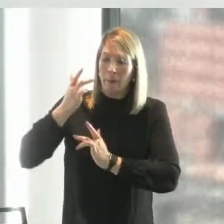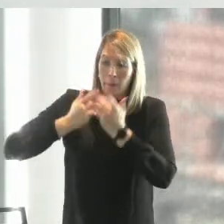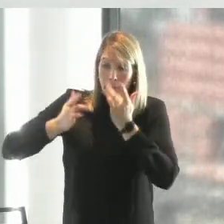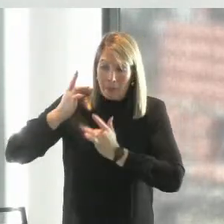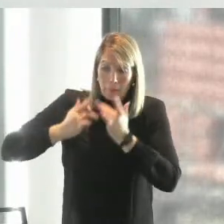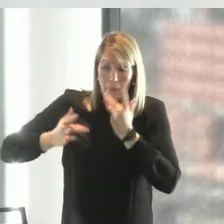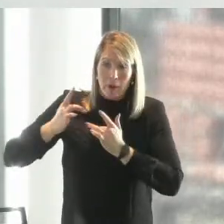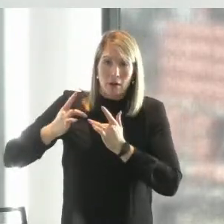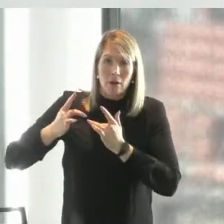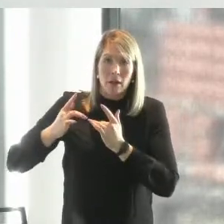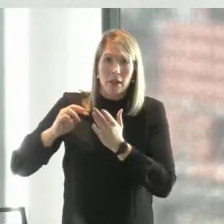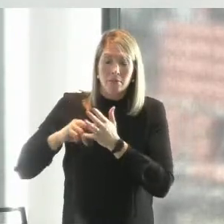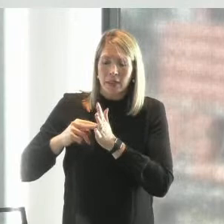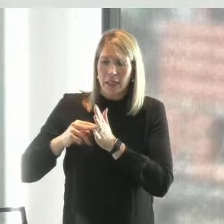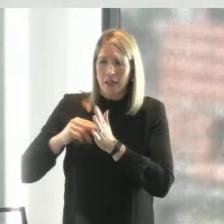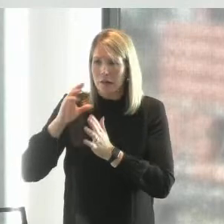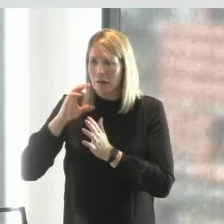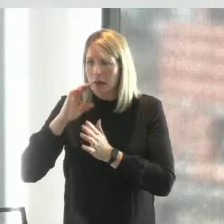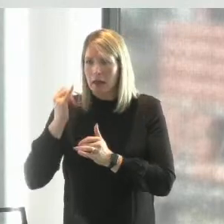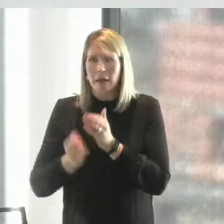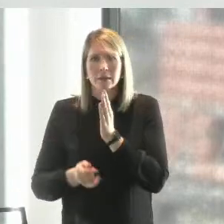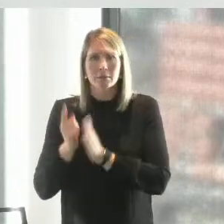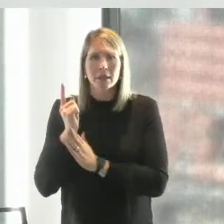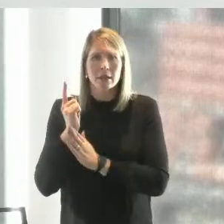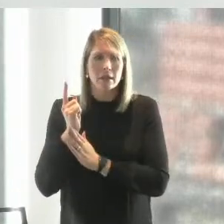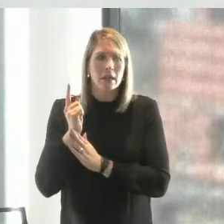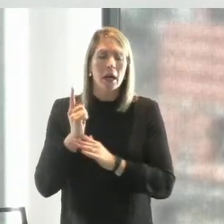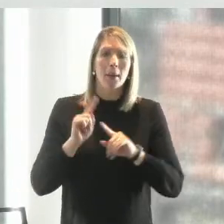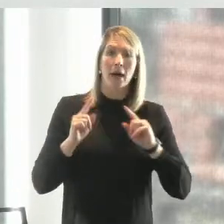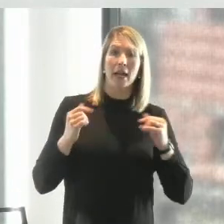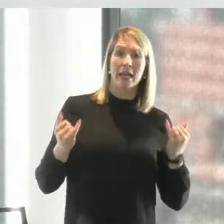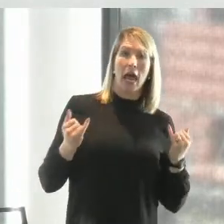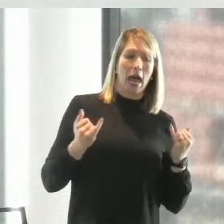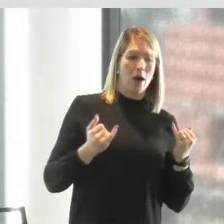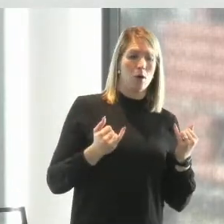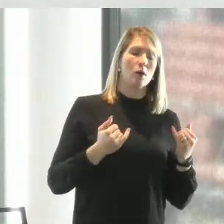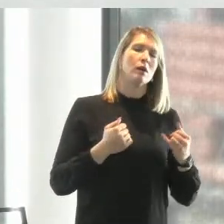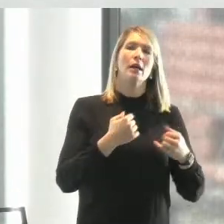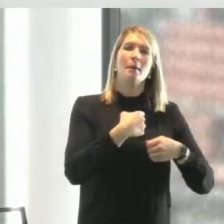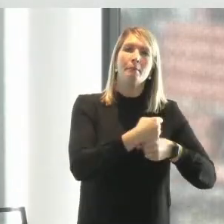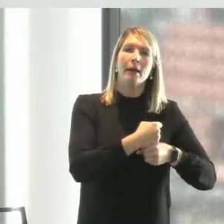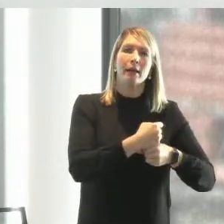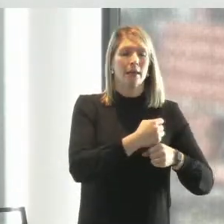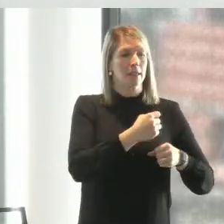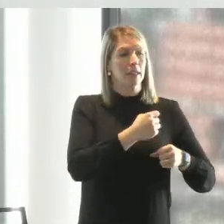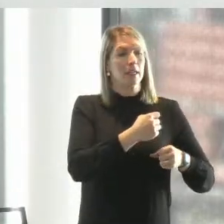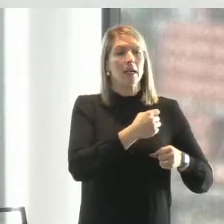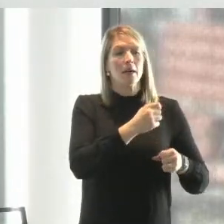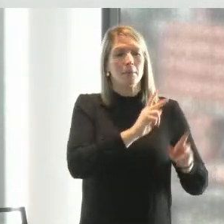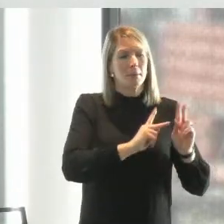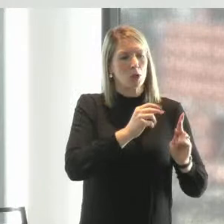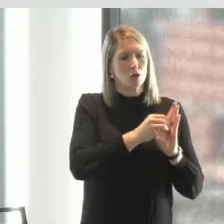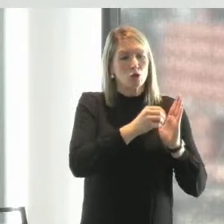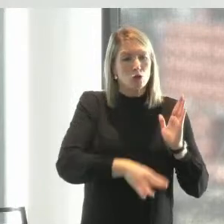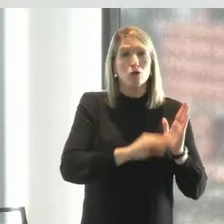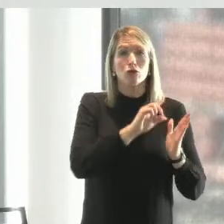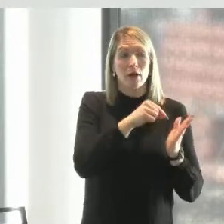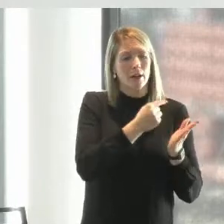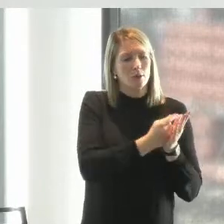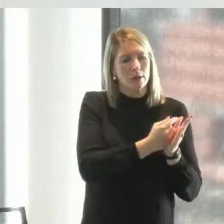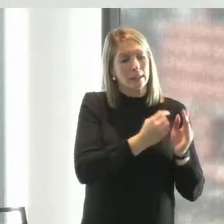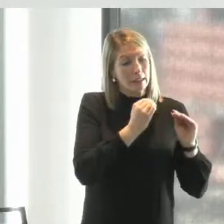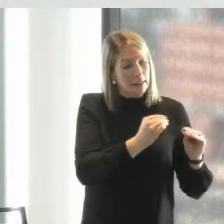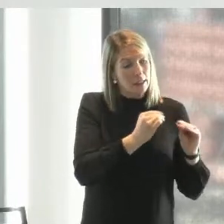must act on. The only way to act on that is to create a pool of competent, technologically savvy